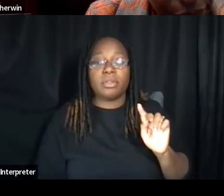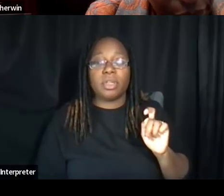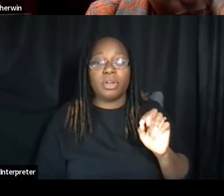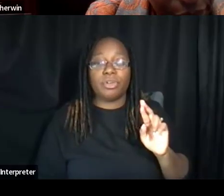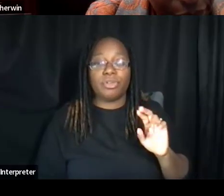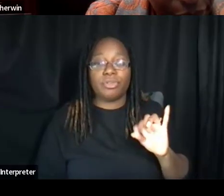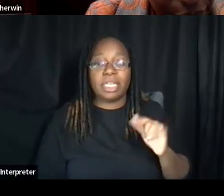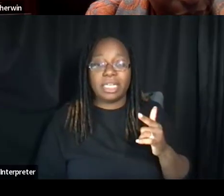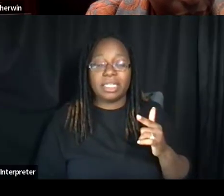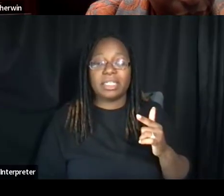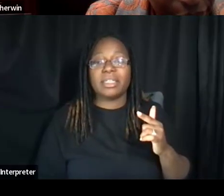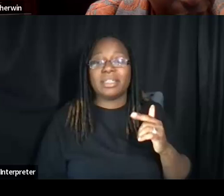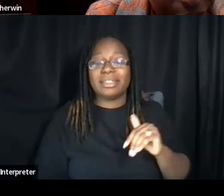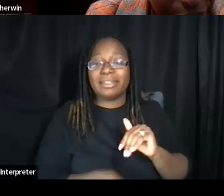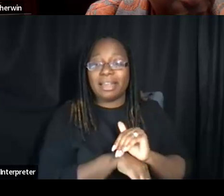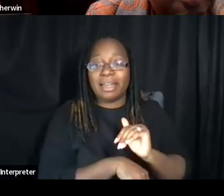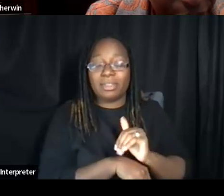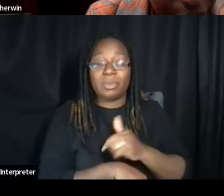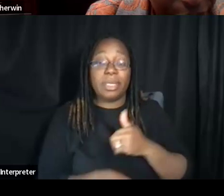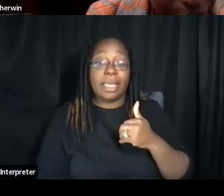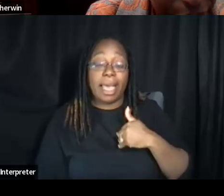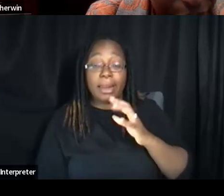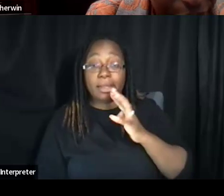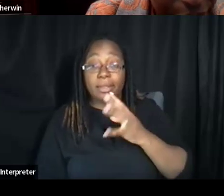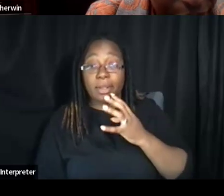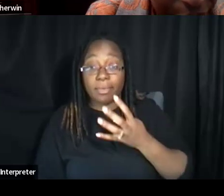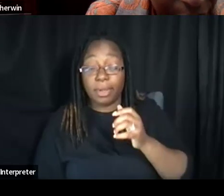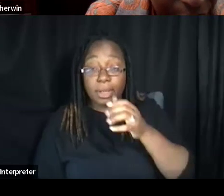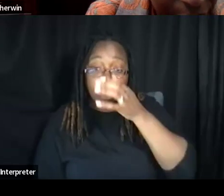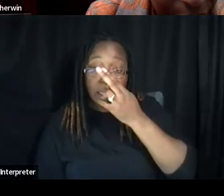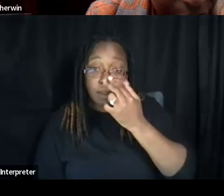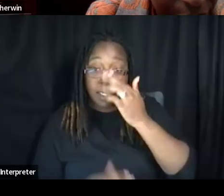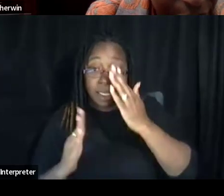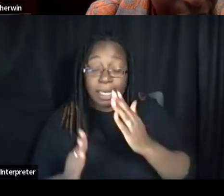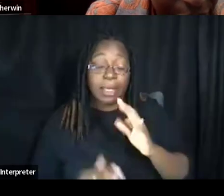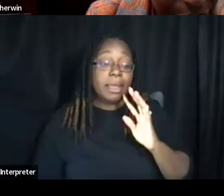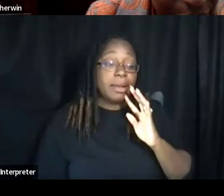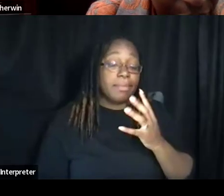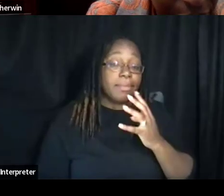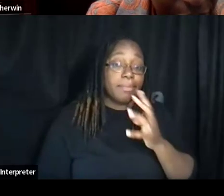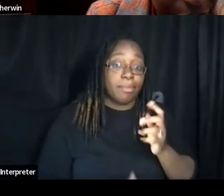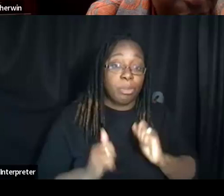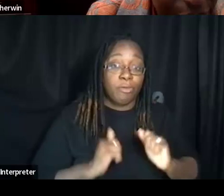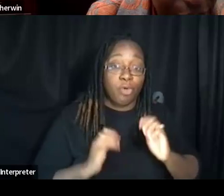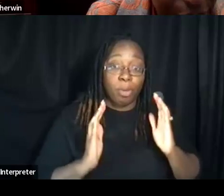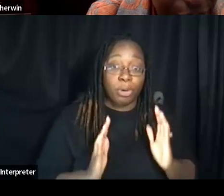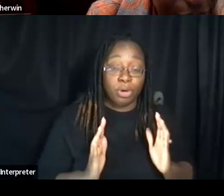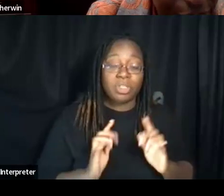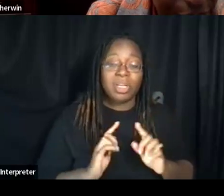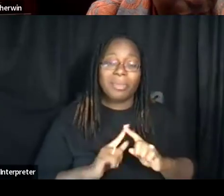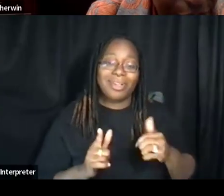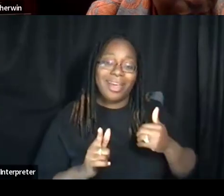and a stuttering singer, and they each performed, but they had a conversation about the stuttering